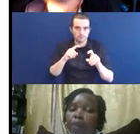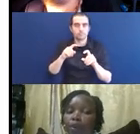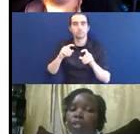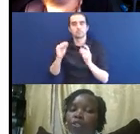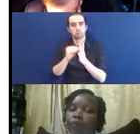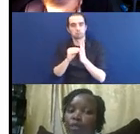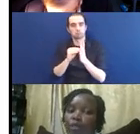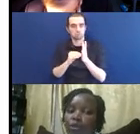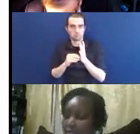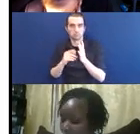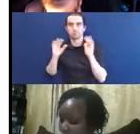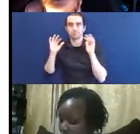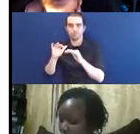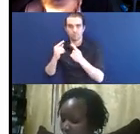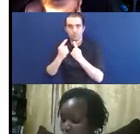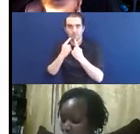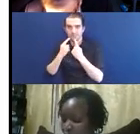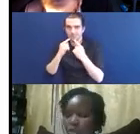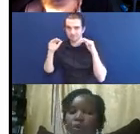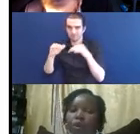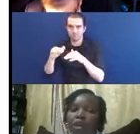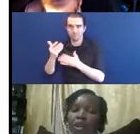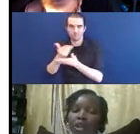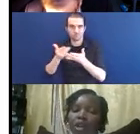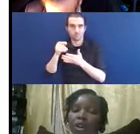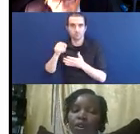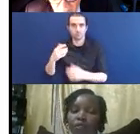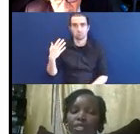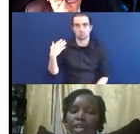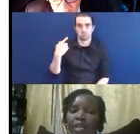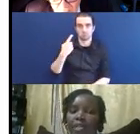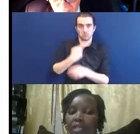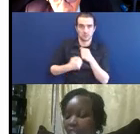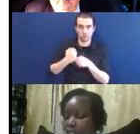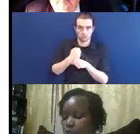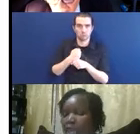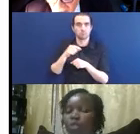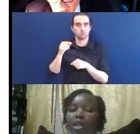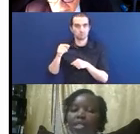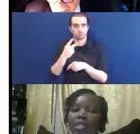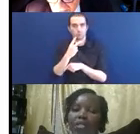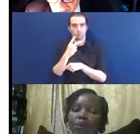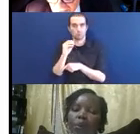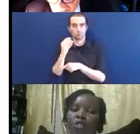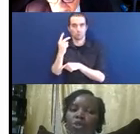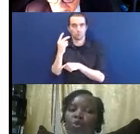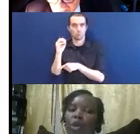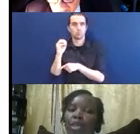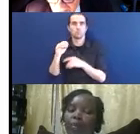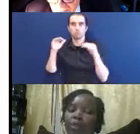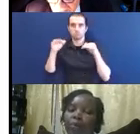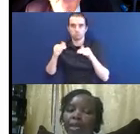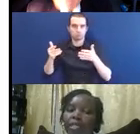and employment of persons with disabilities as a whole. It was a whole conference. And to actualize this, we will talk